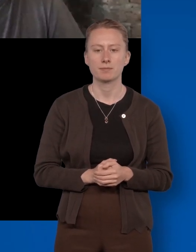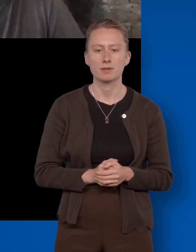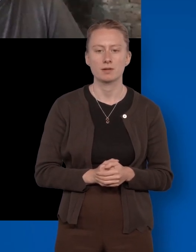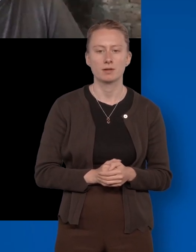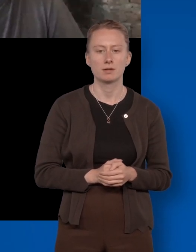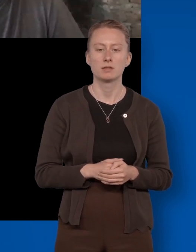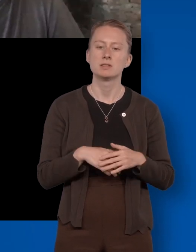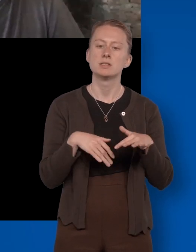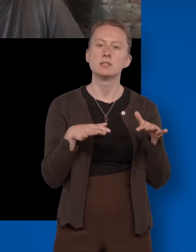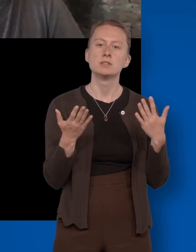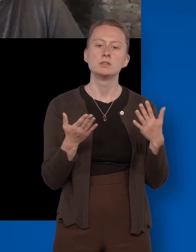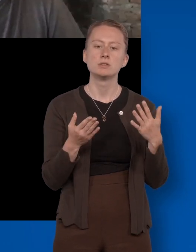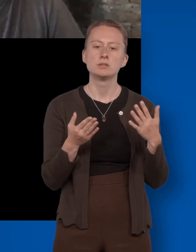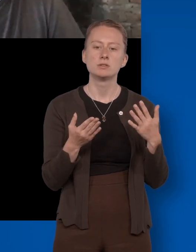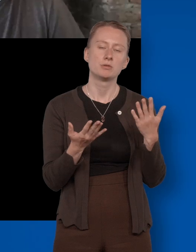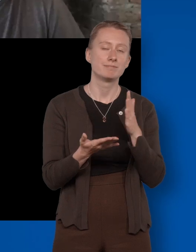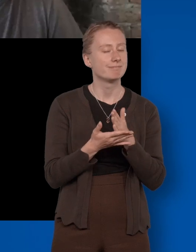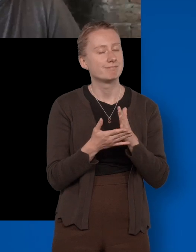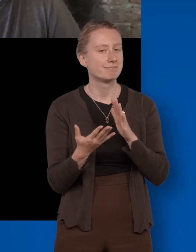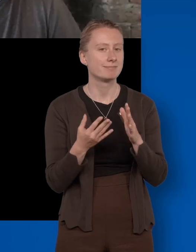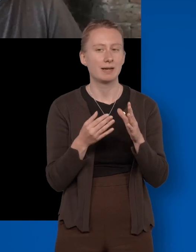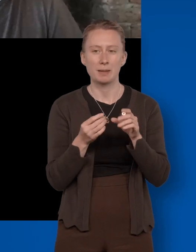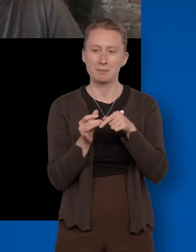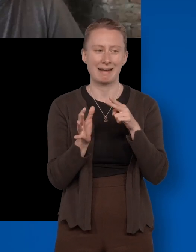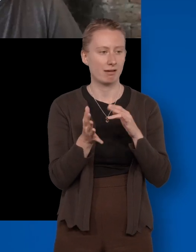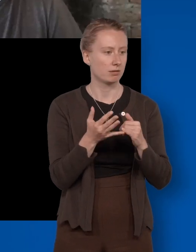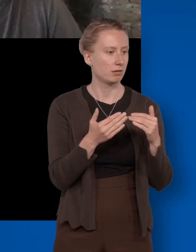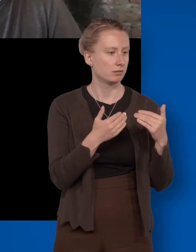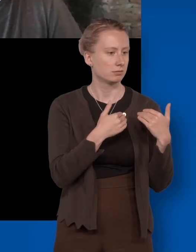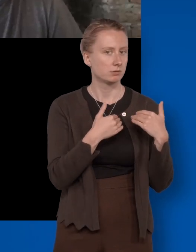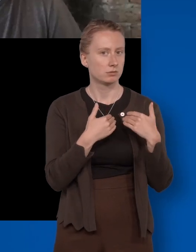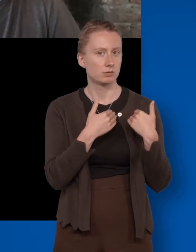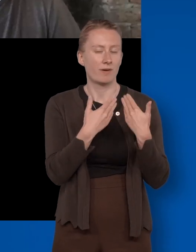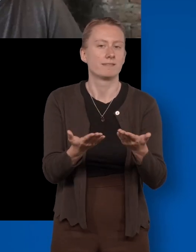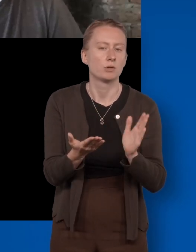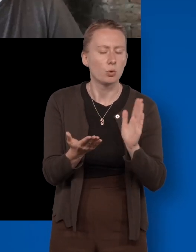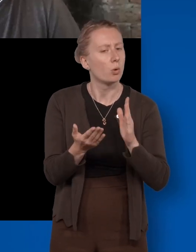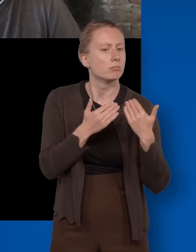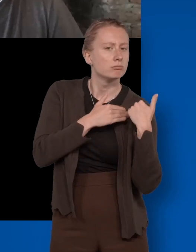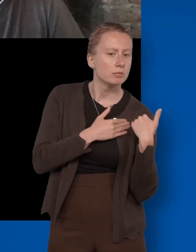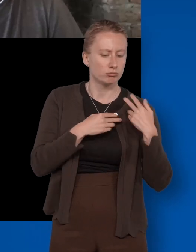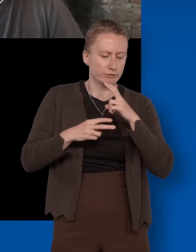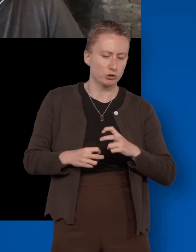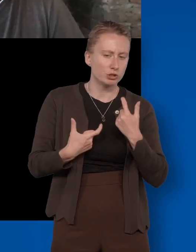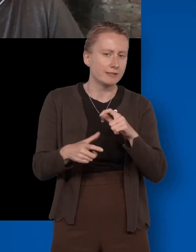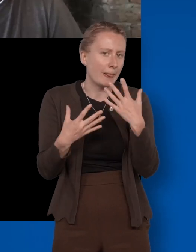so then in some sense we're just offloading the bias onto to the human researcher, but that's kind of unavoidable.